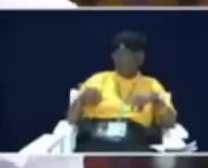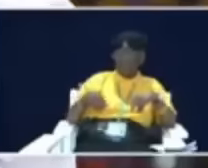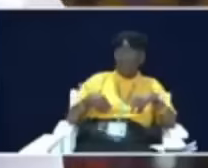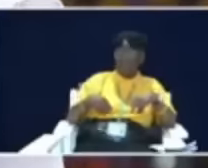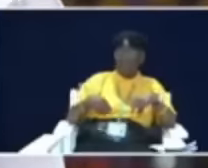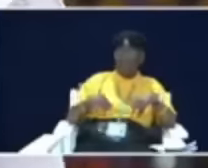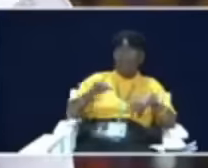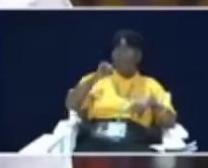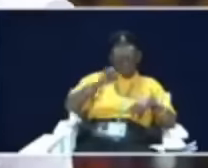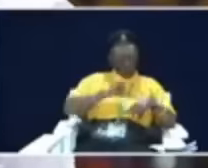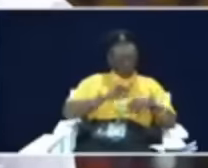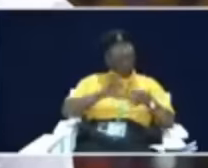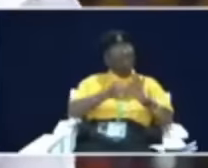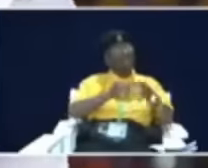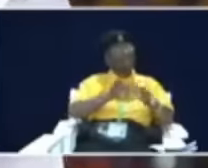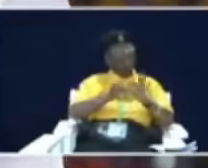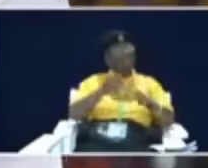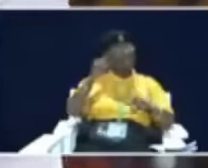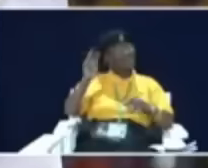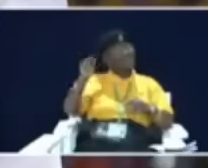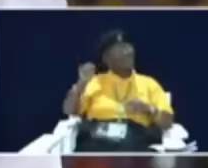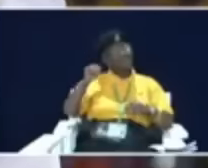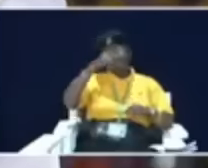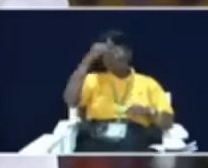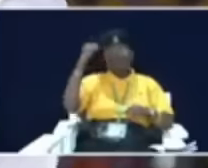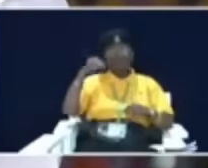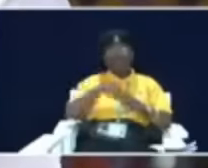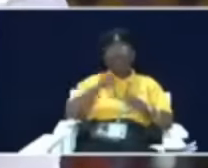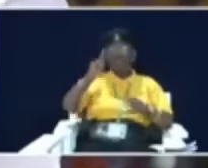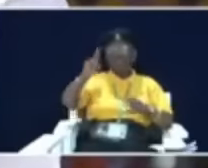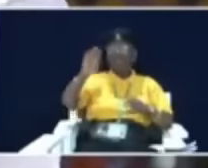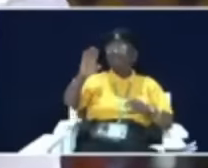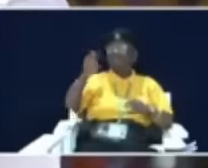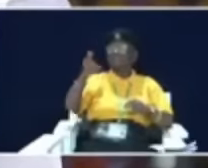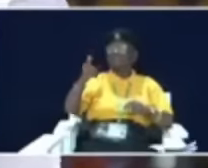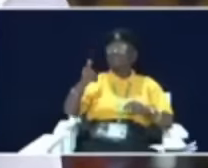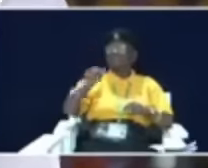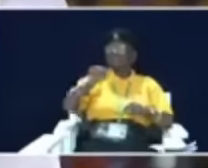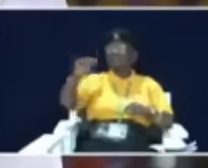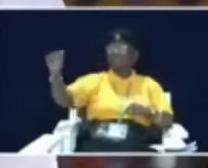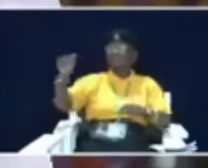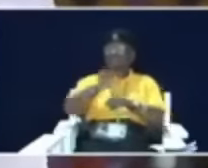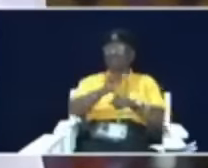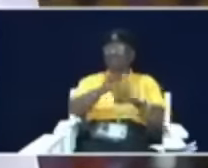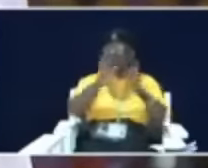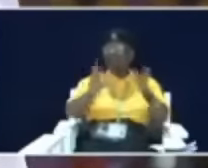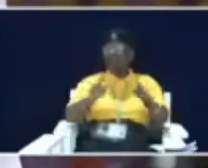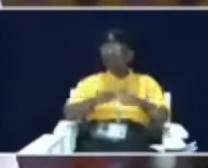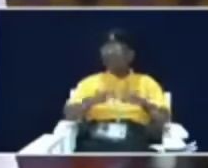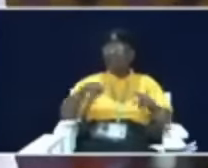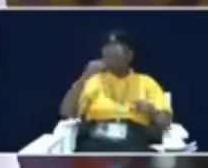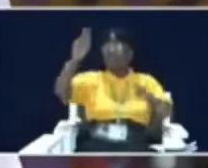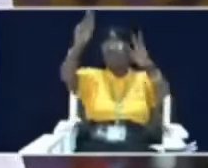I interpreted for him because in the Redeemed Christian Church of God, a worker can't say no to a pastor.